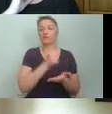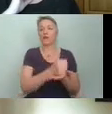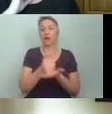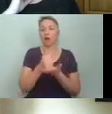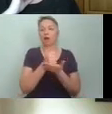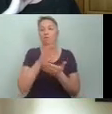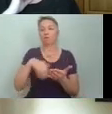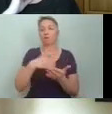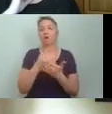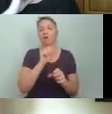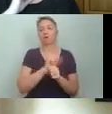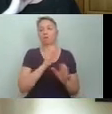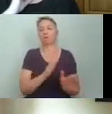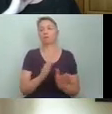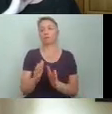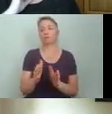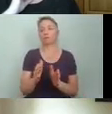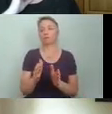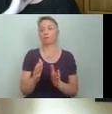employees